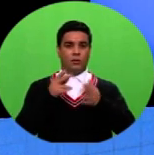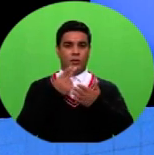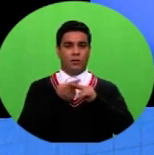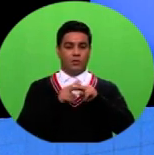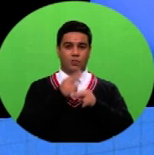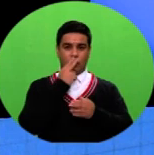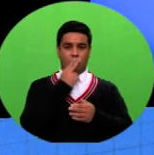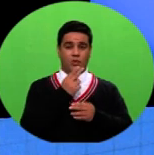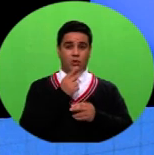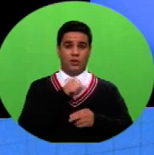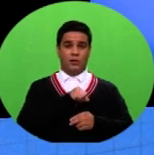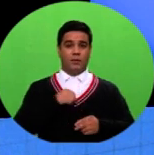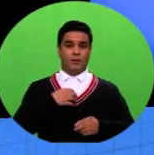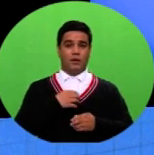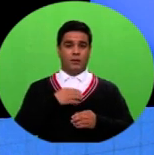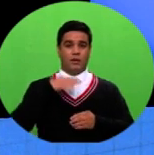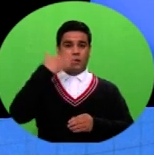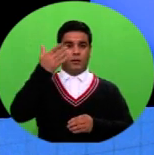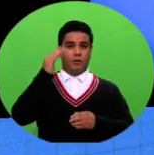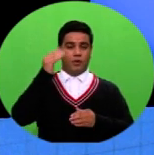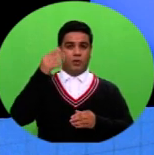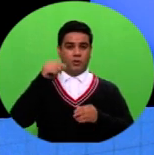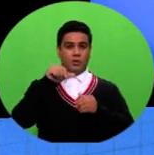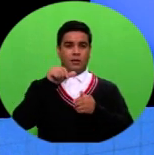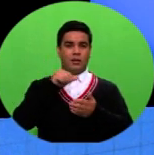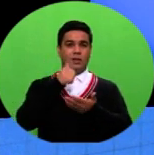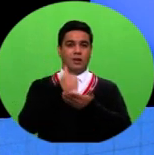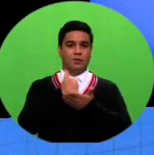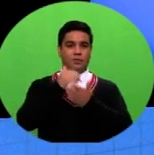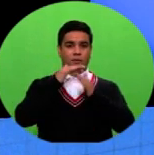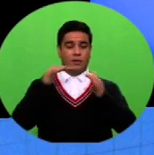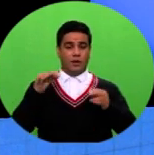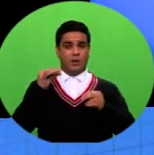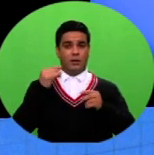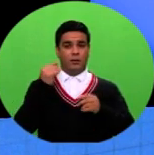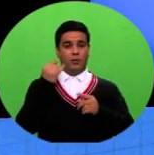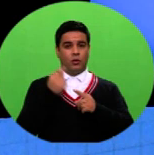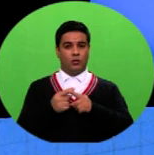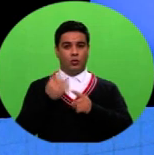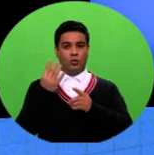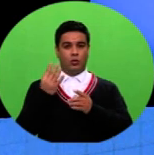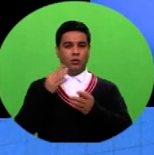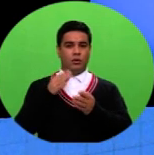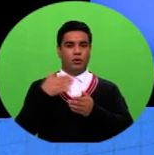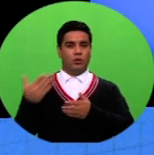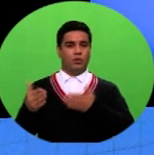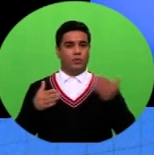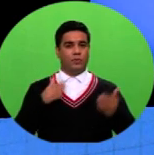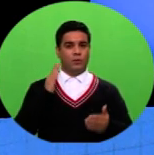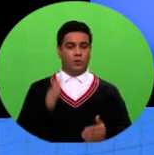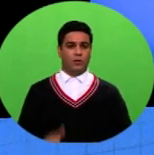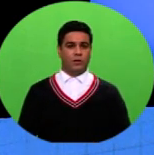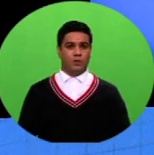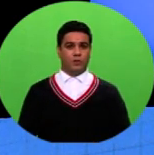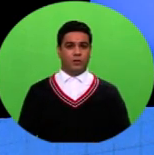Demak, asosi tepa va ustida va yon-yoqlari 4 ta bo'ladi. Faqat 2 ta